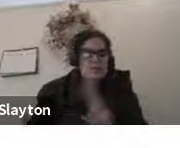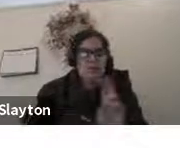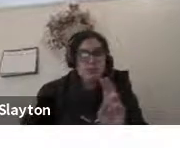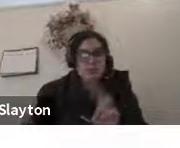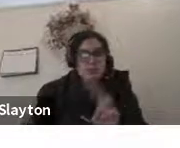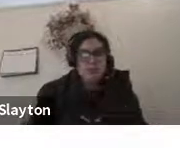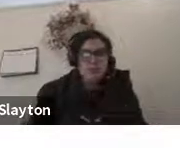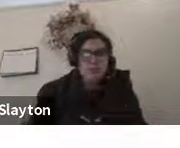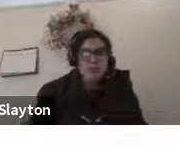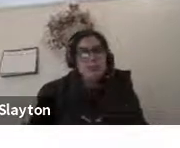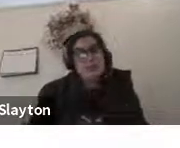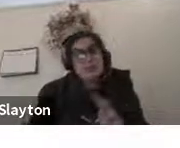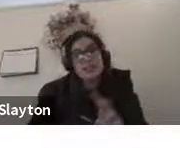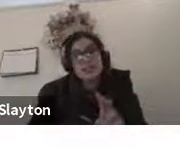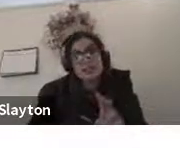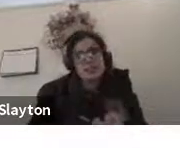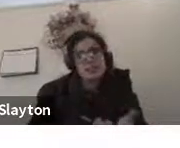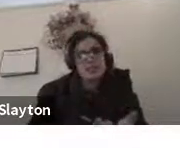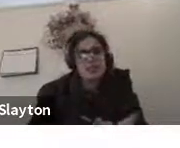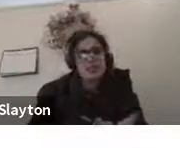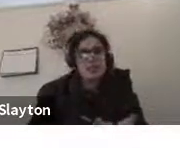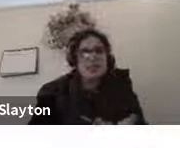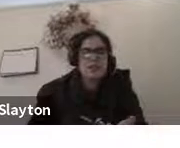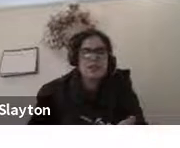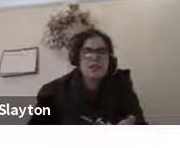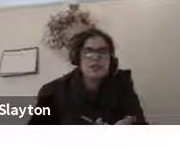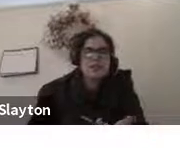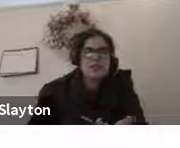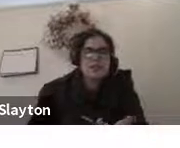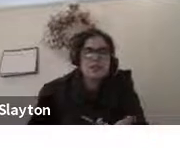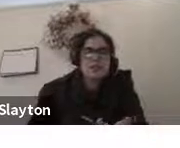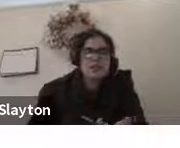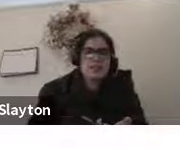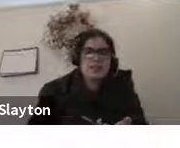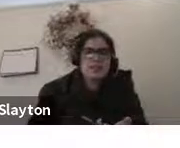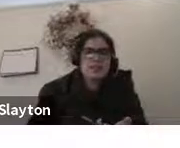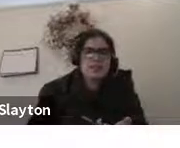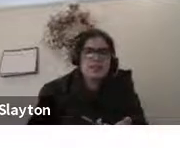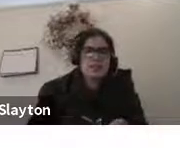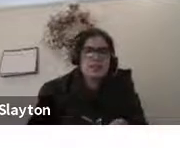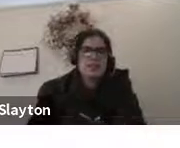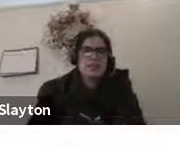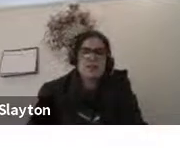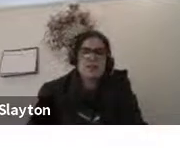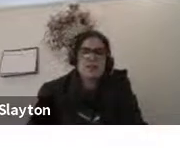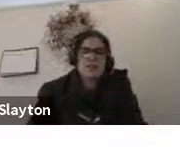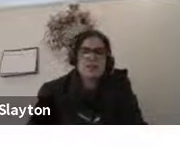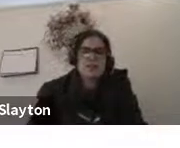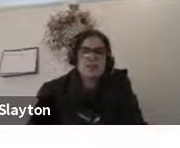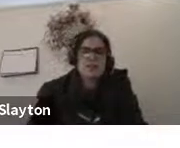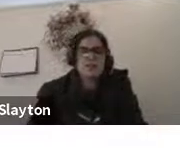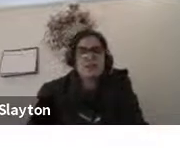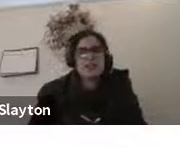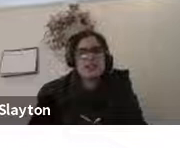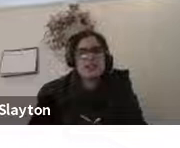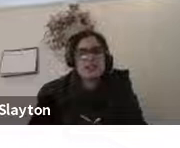it when my med provider's like, so how's the schizophrenia going? I'm like, didn't you just like hear what I